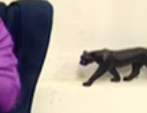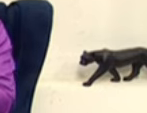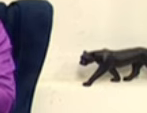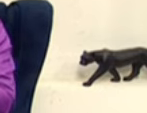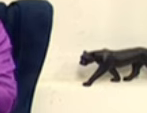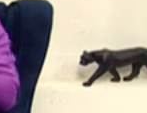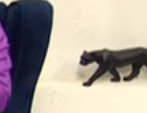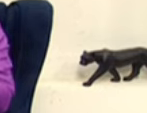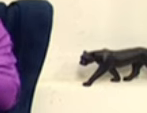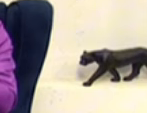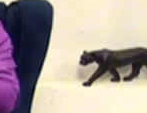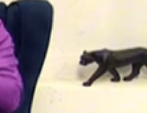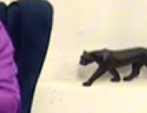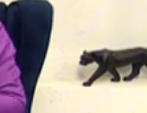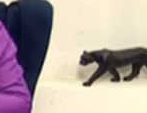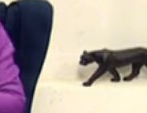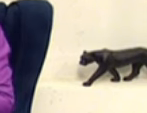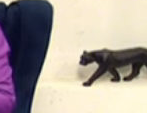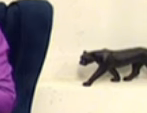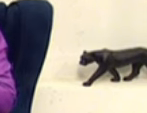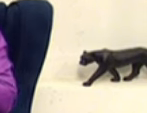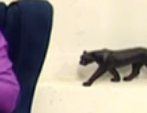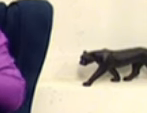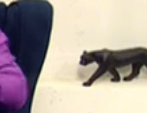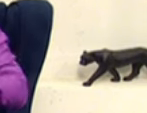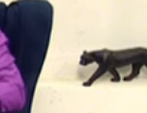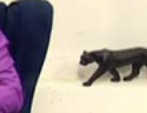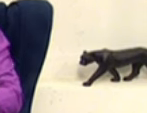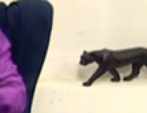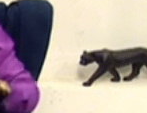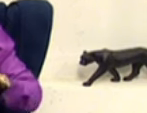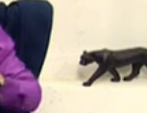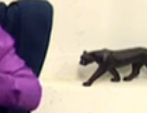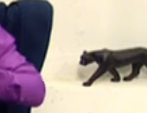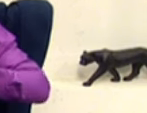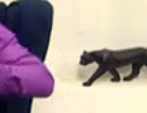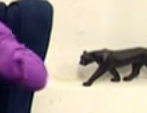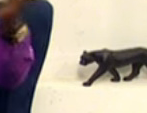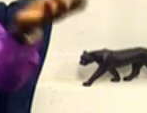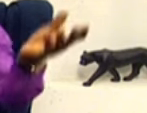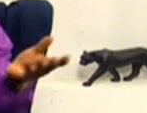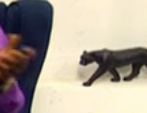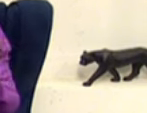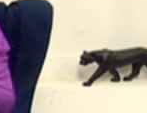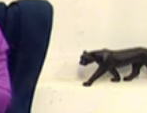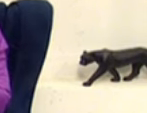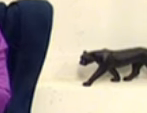1996, we had some independent candidates. And we baby,